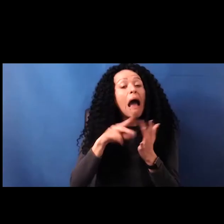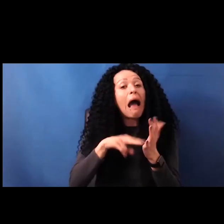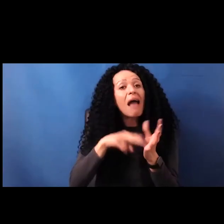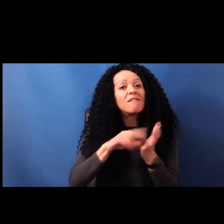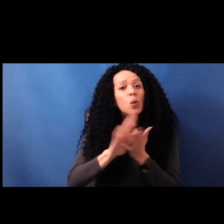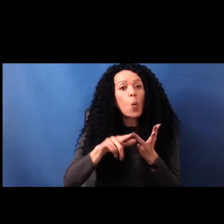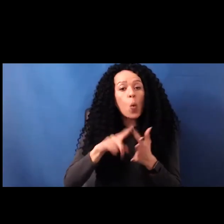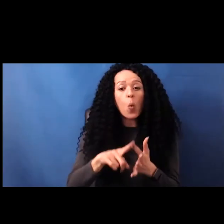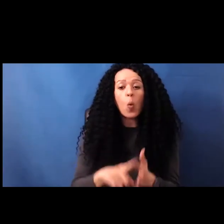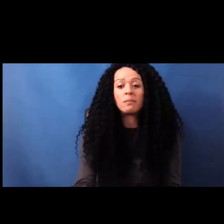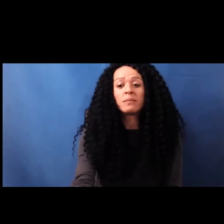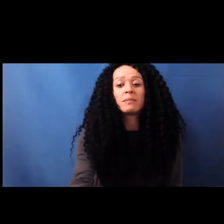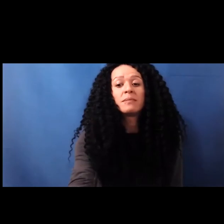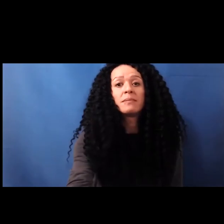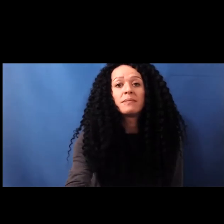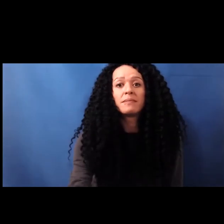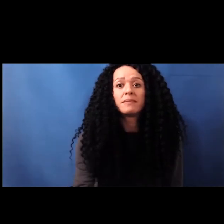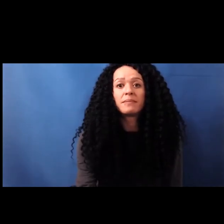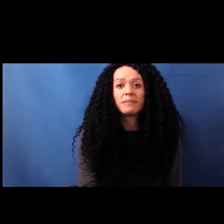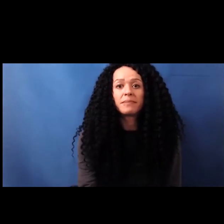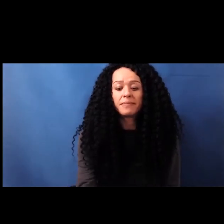Ivanhoe. Yes.